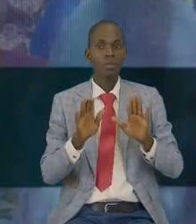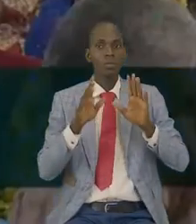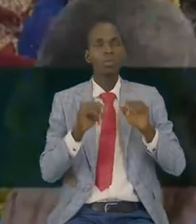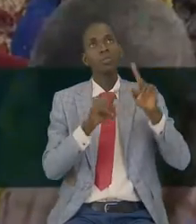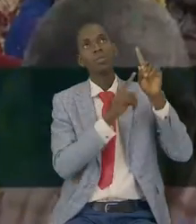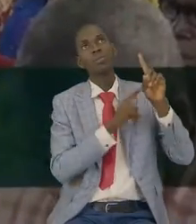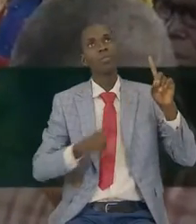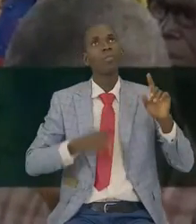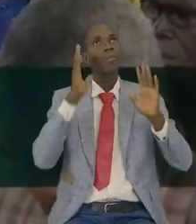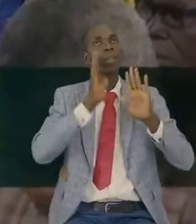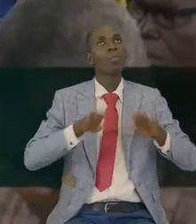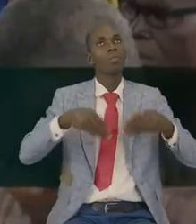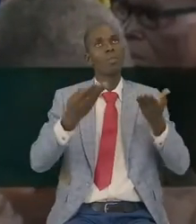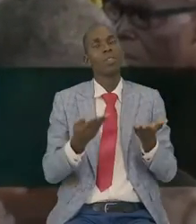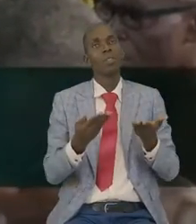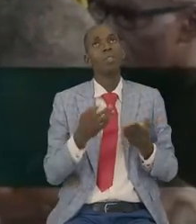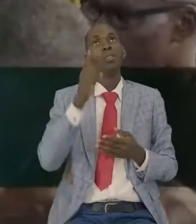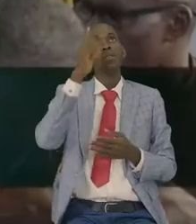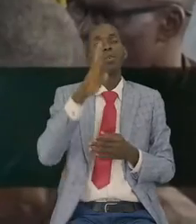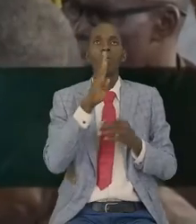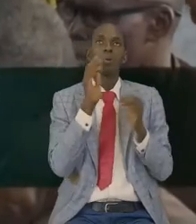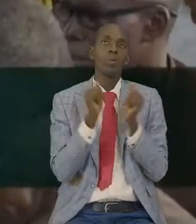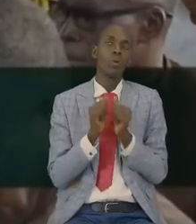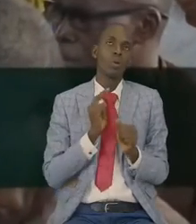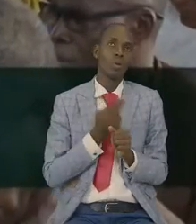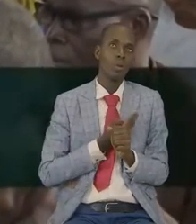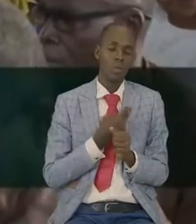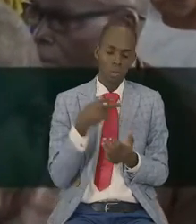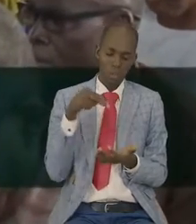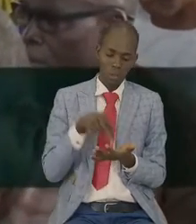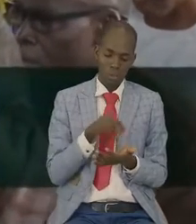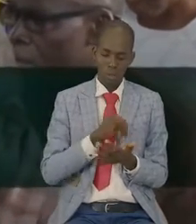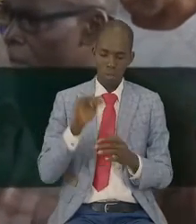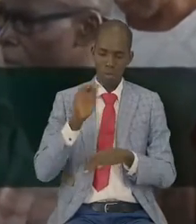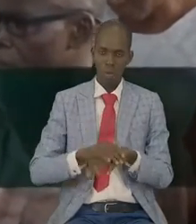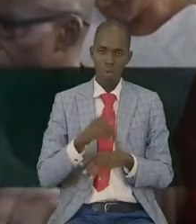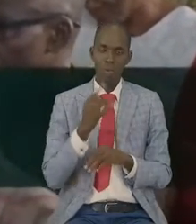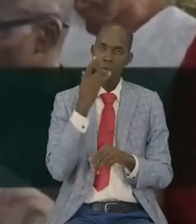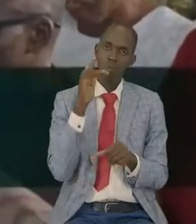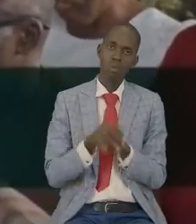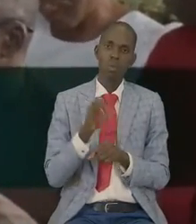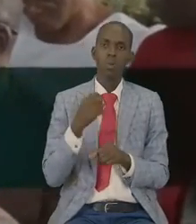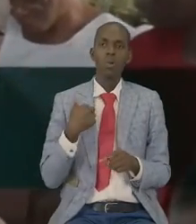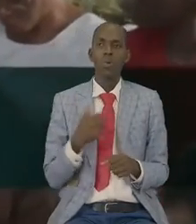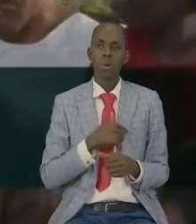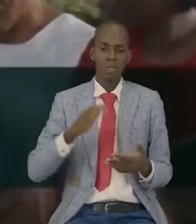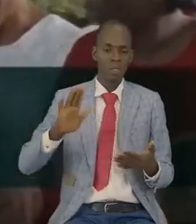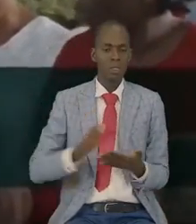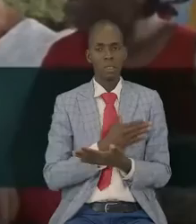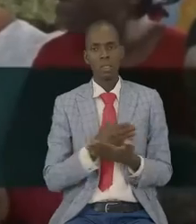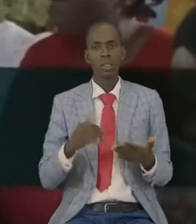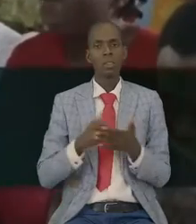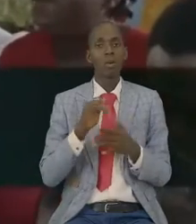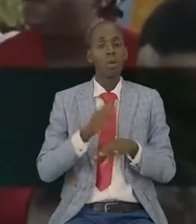provide, God be with us, standing on the promises. We'll sing that on Sunday. When